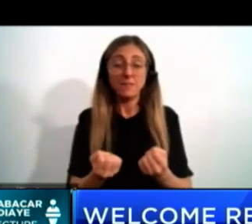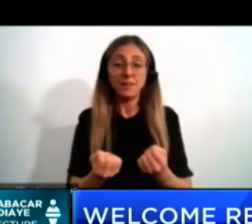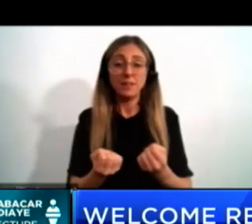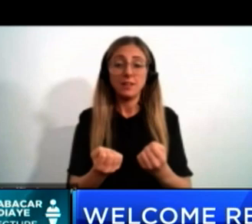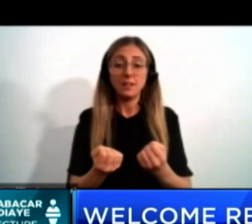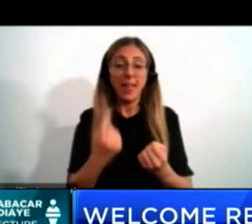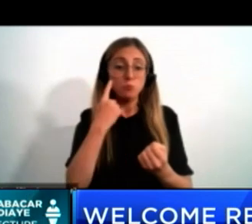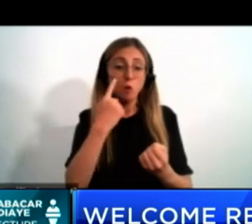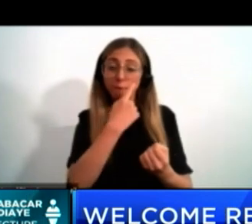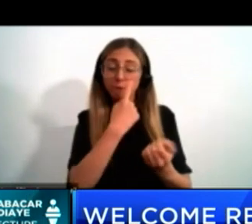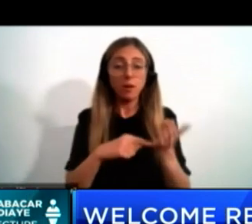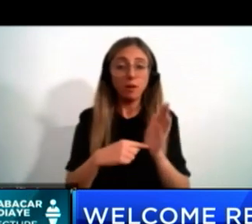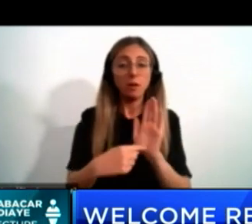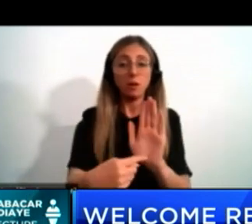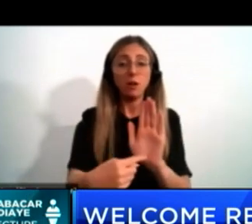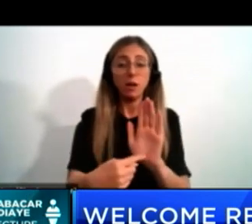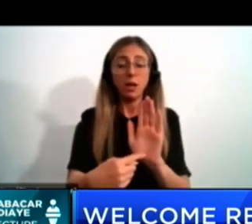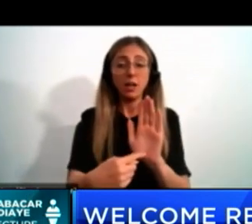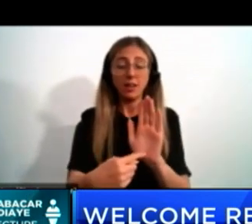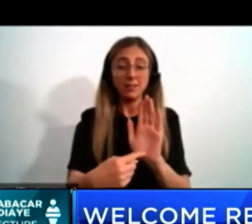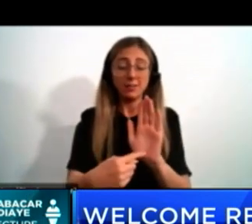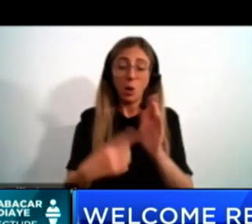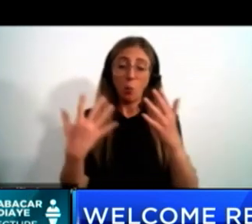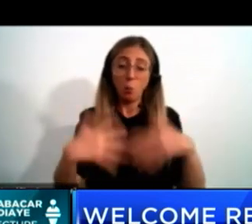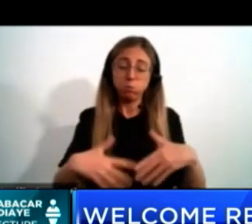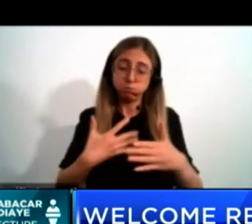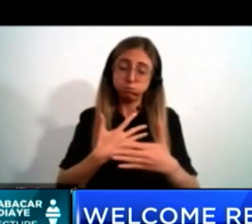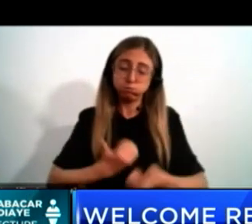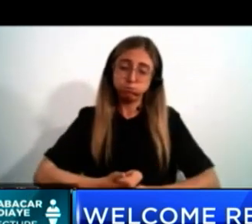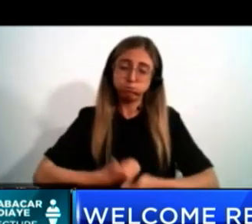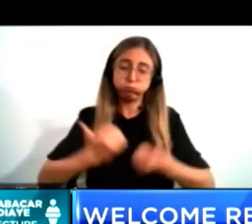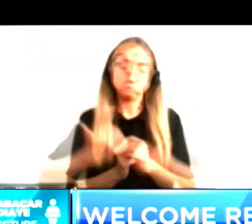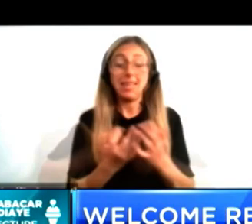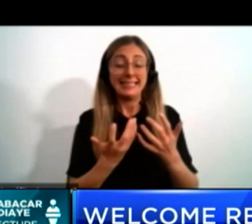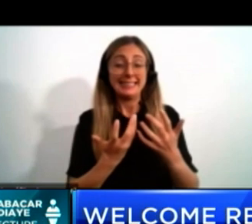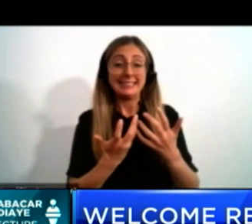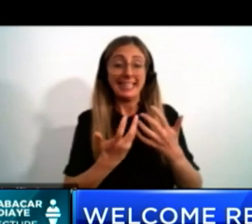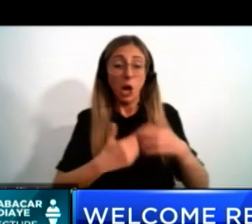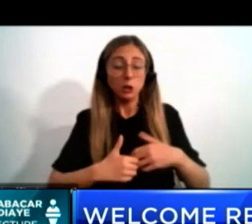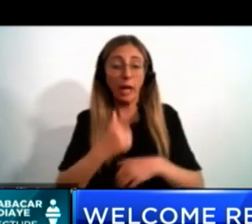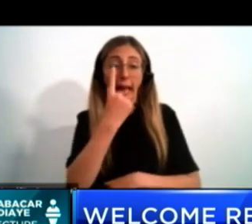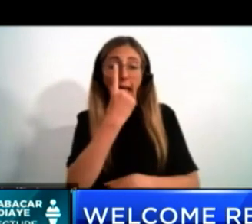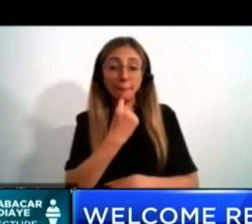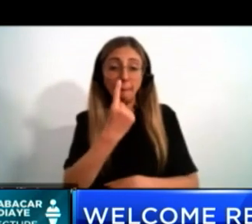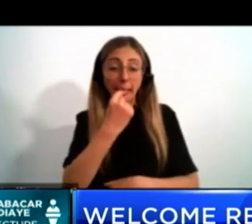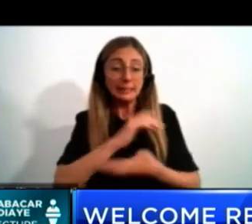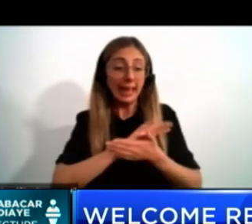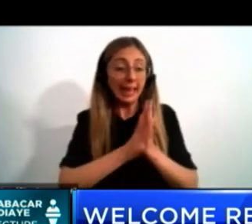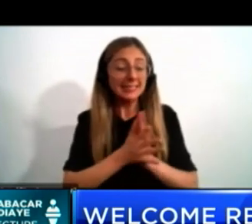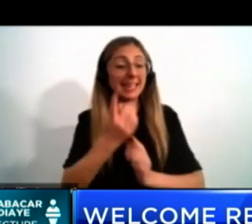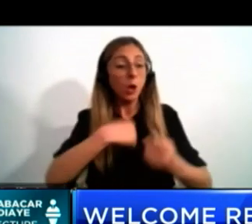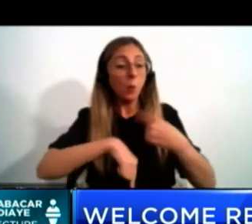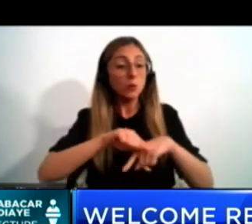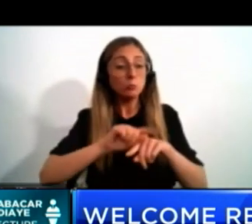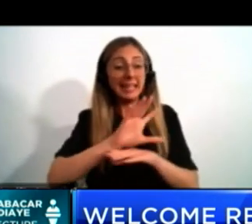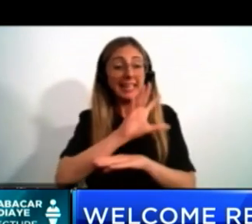been demonstrated in a very profound way. For instance, abilities that kept Africa at the